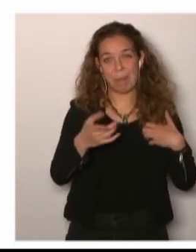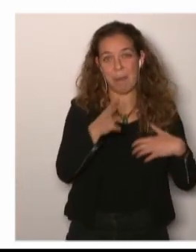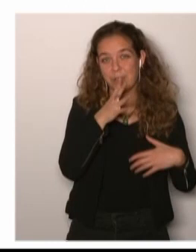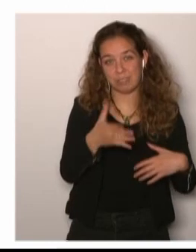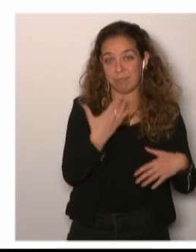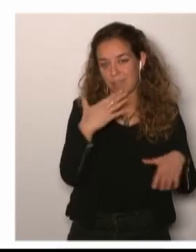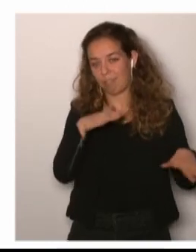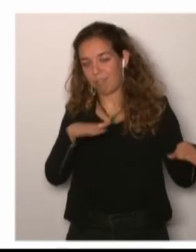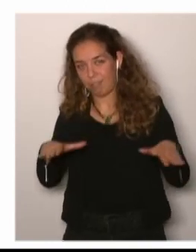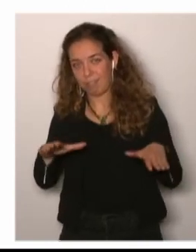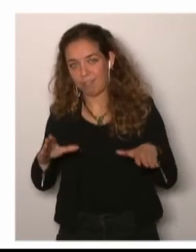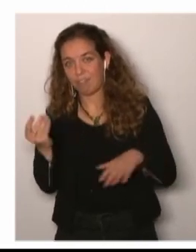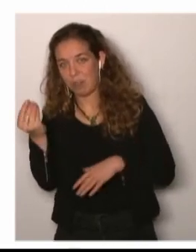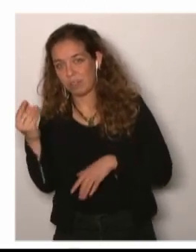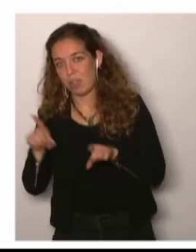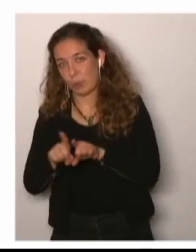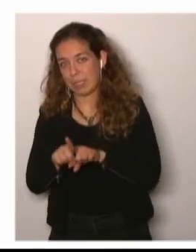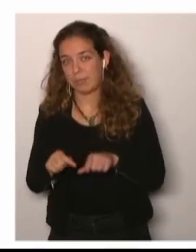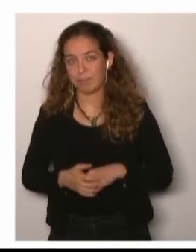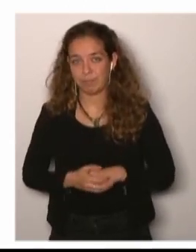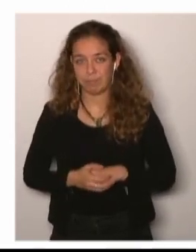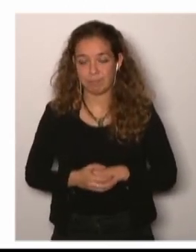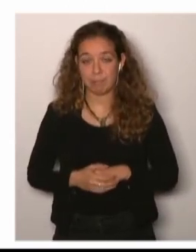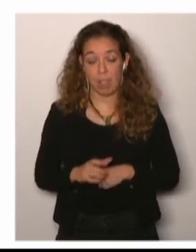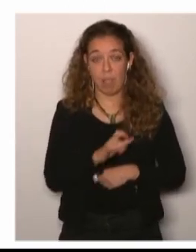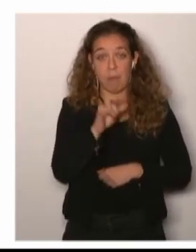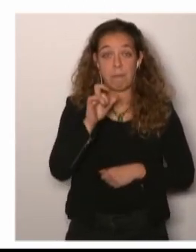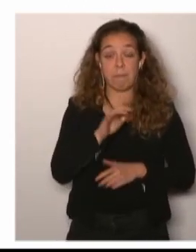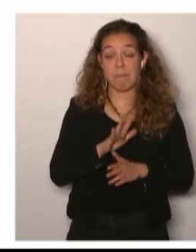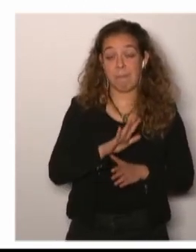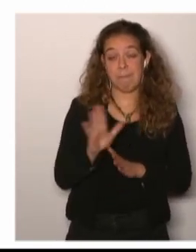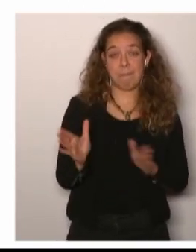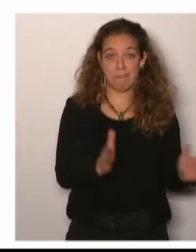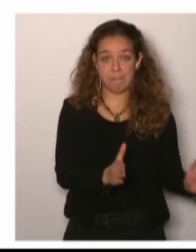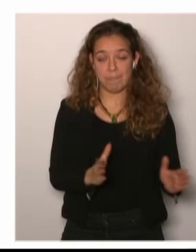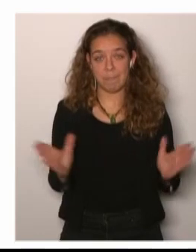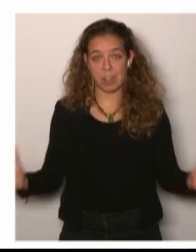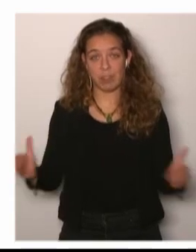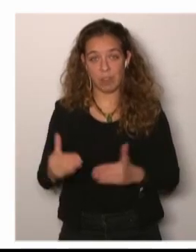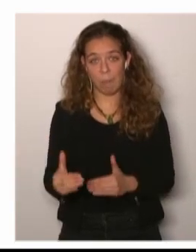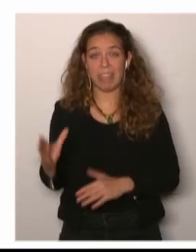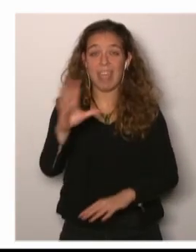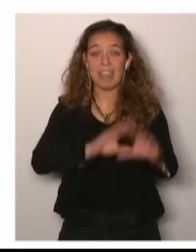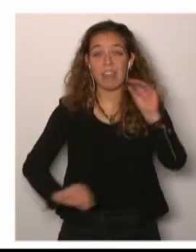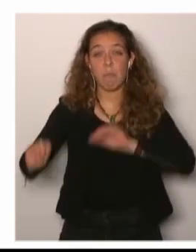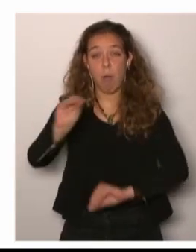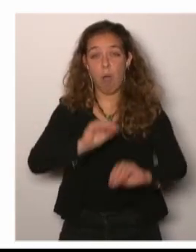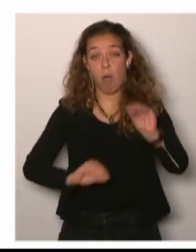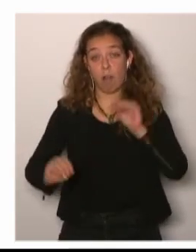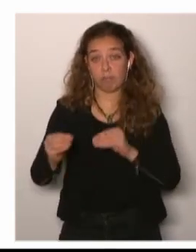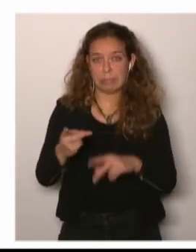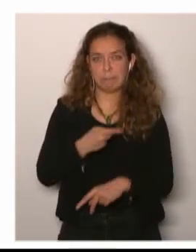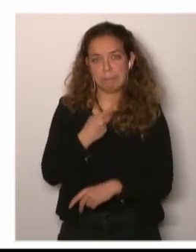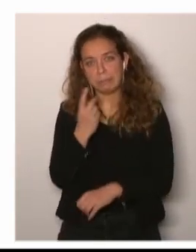Then we have the whole area of treatment and better treatment. Now, we know innovative medicines have a big role to play. We know the